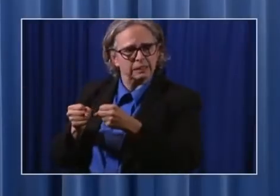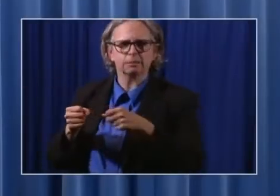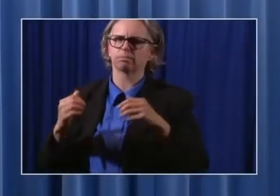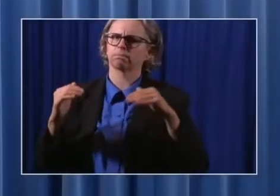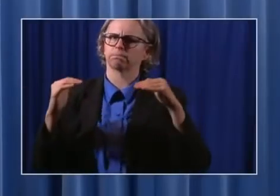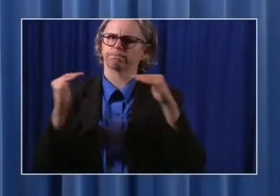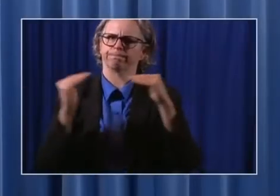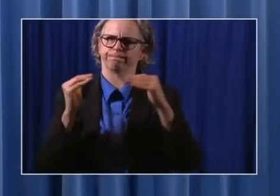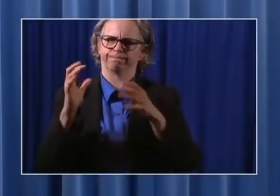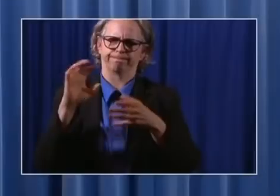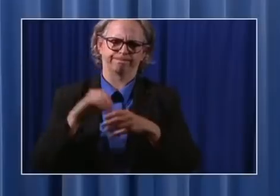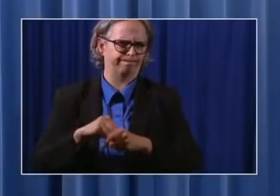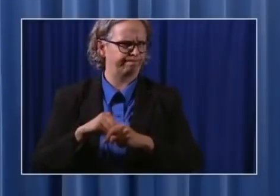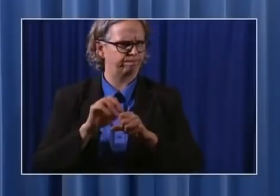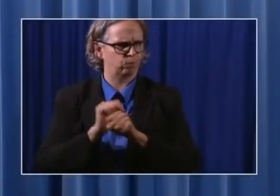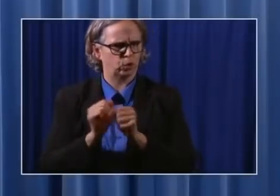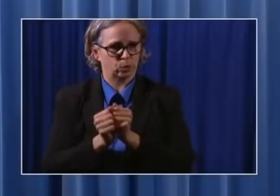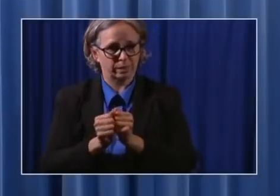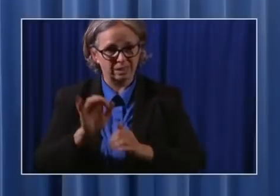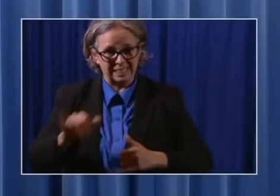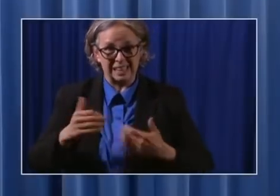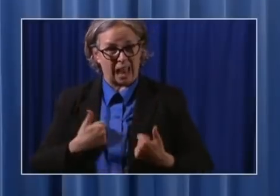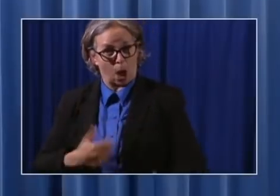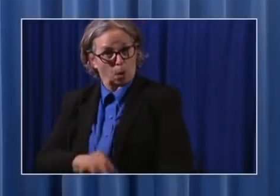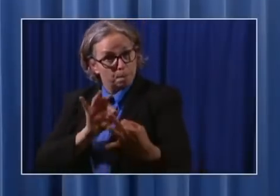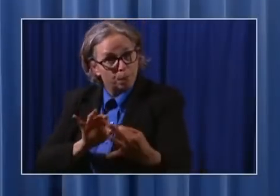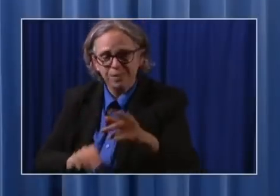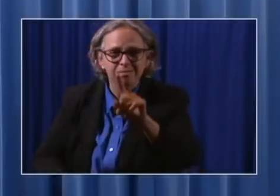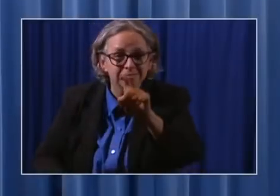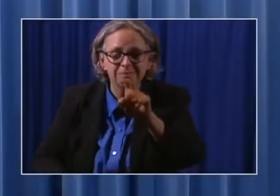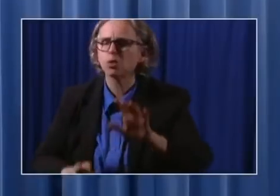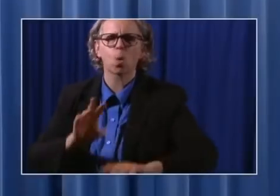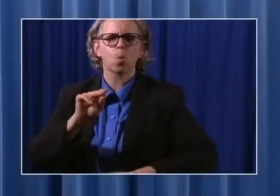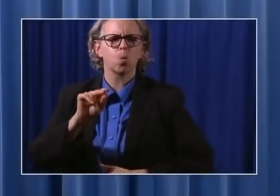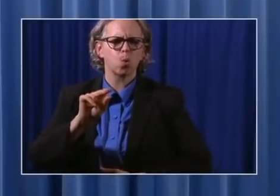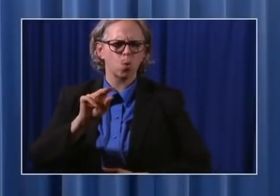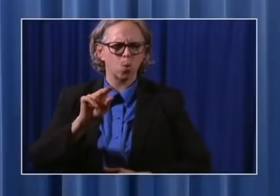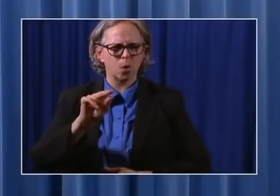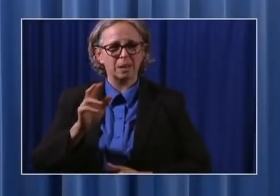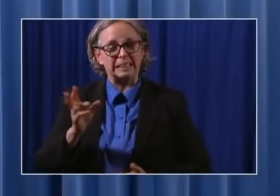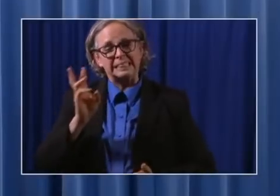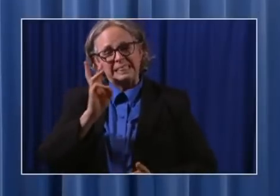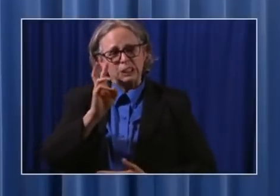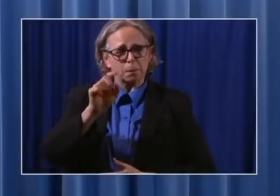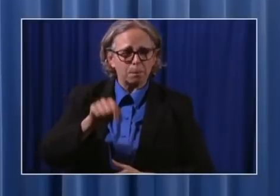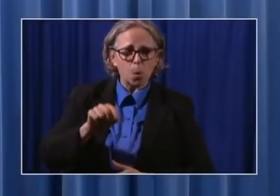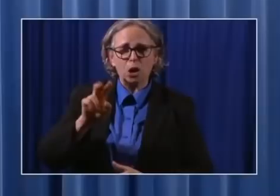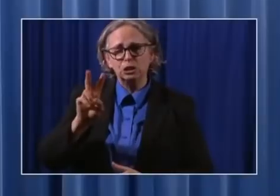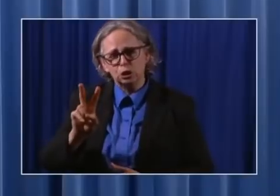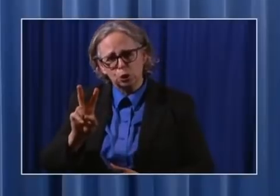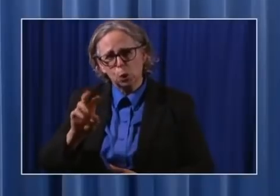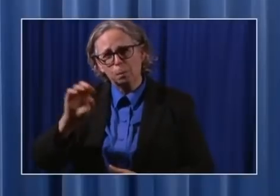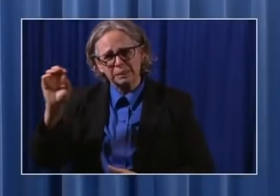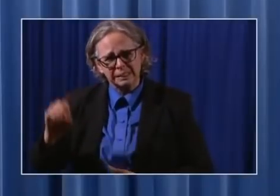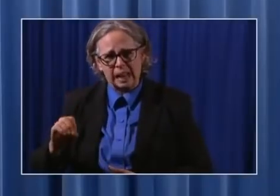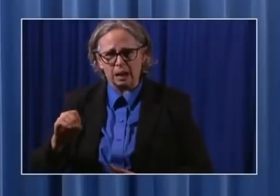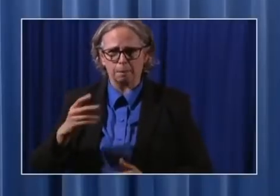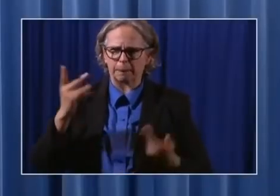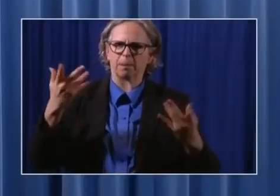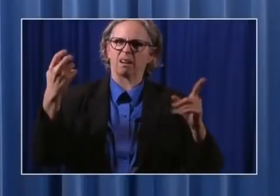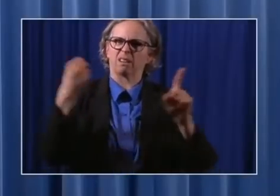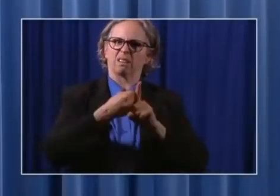about 6.2, 3, 4, 5% positivity of the people we're testing in Ohio. We would love to be at 4. We'd